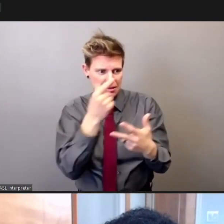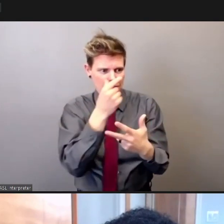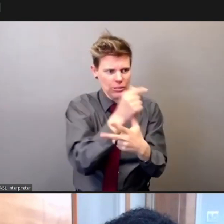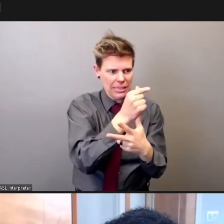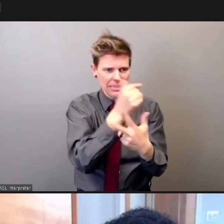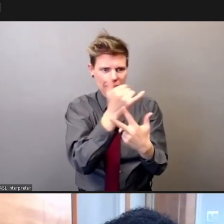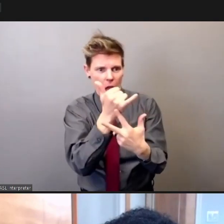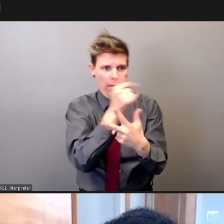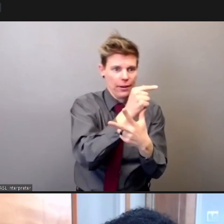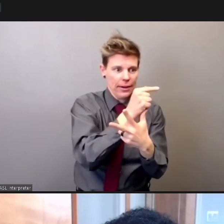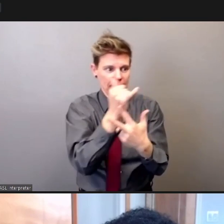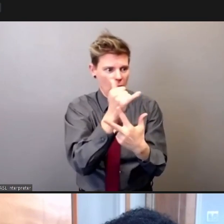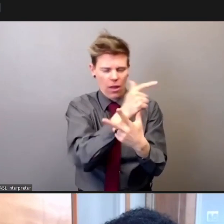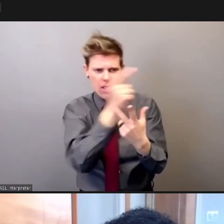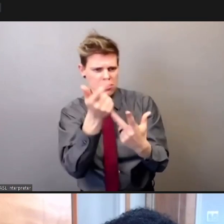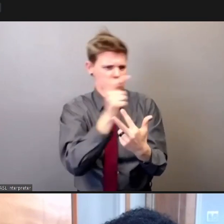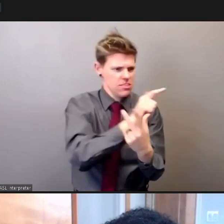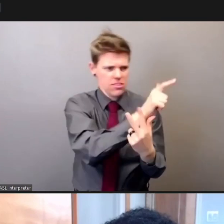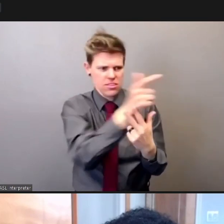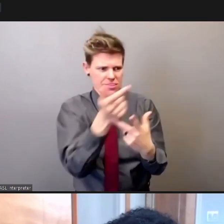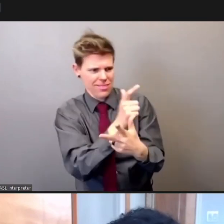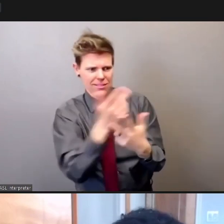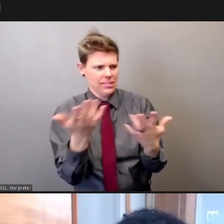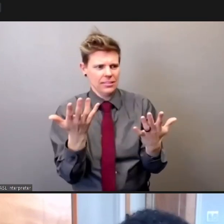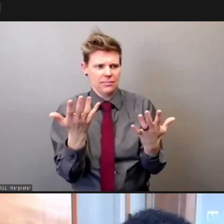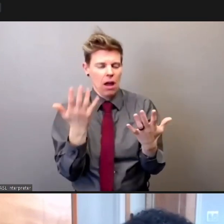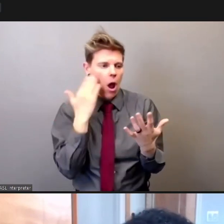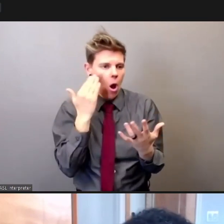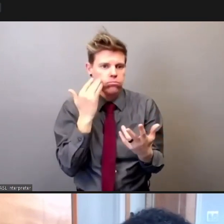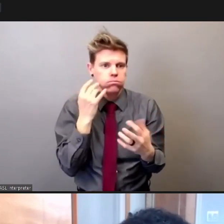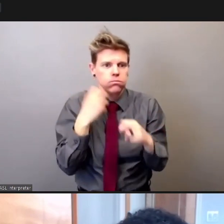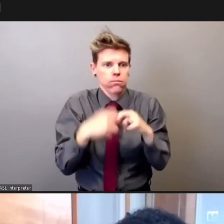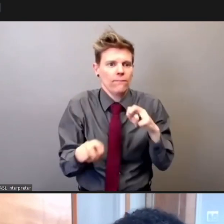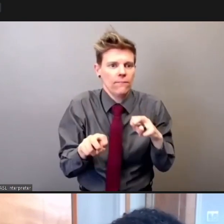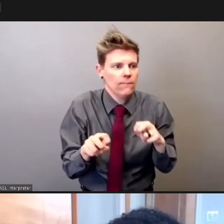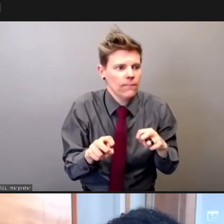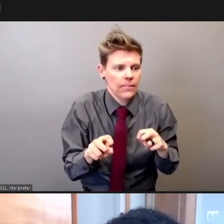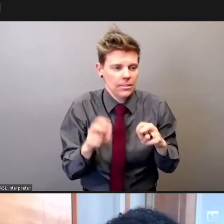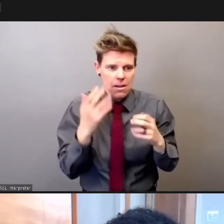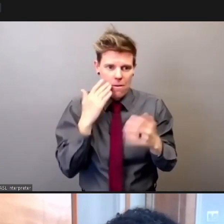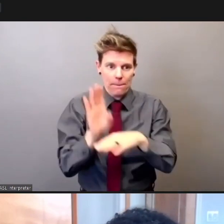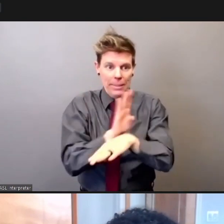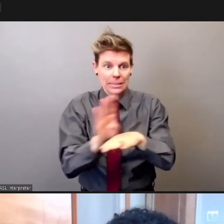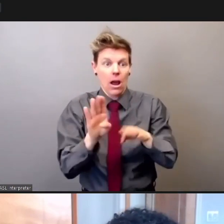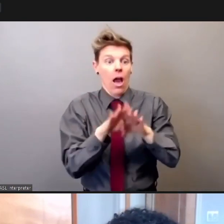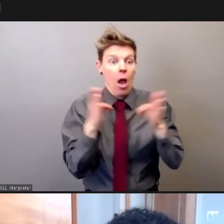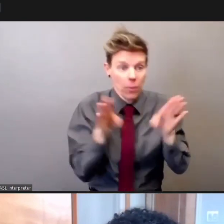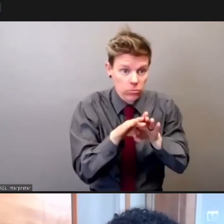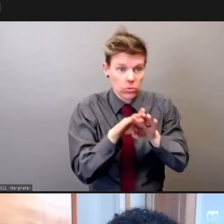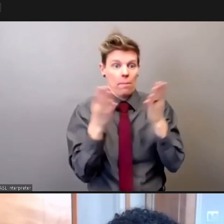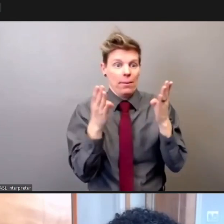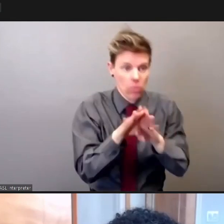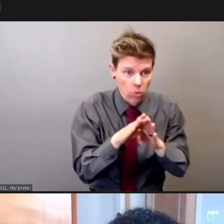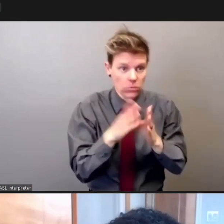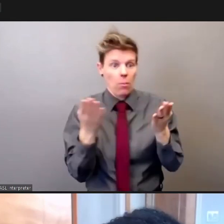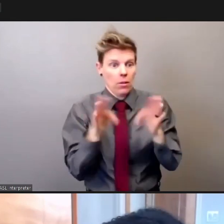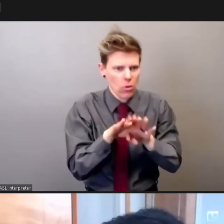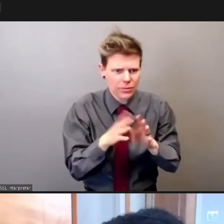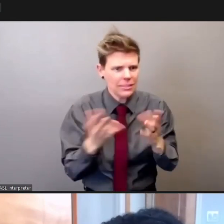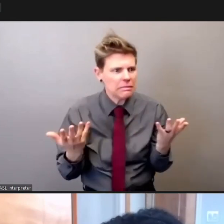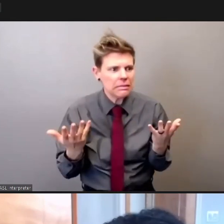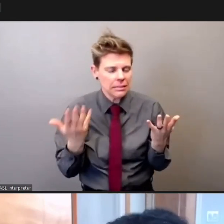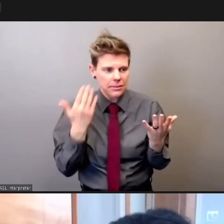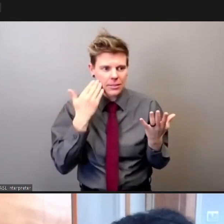that's more difficult for businesses than, just staying closed another 2 weeks or 4 weeks. And